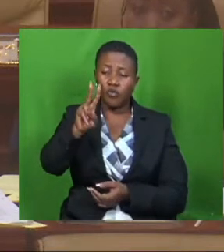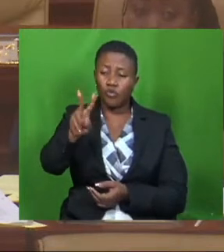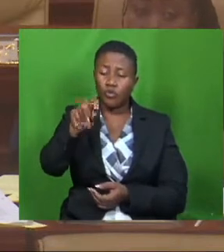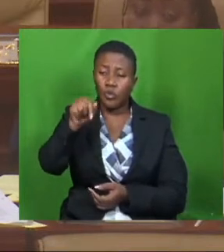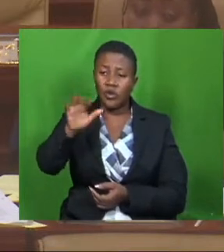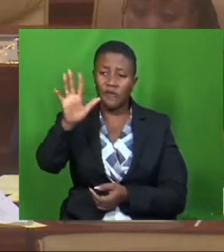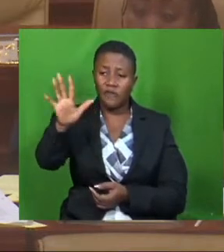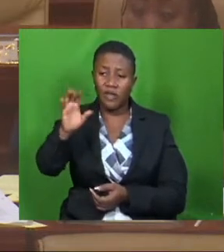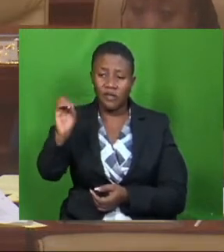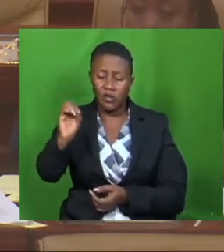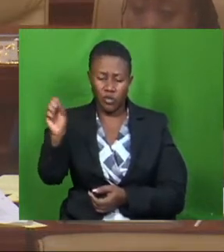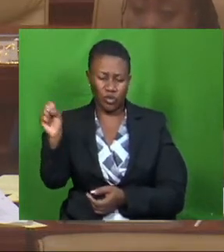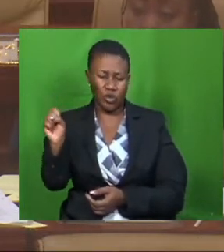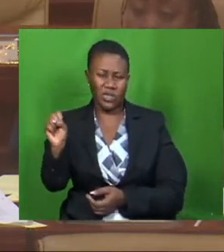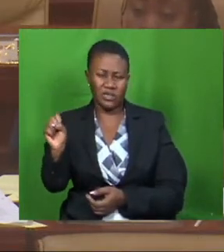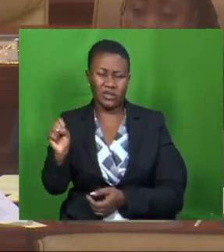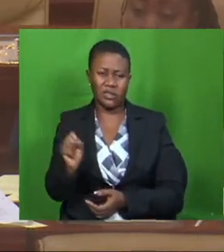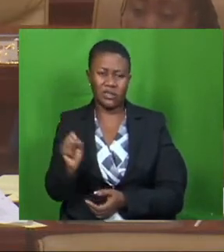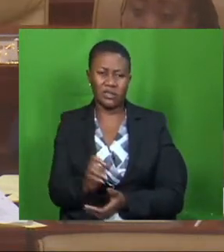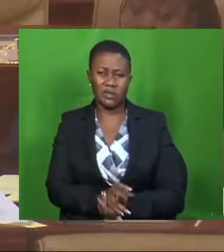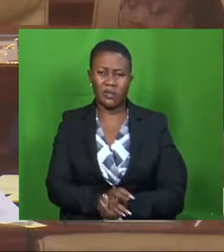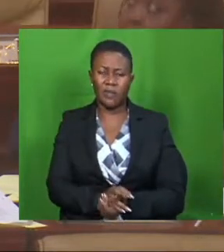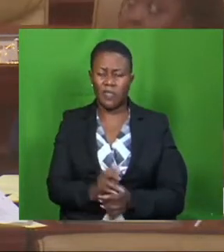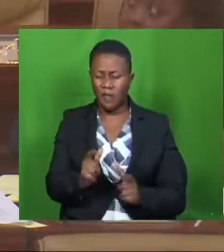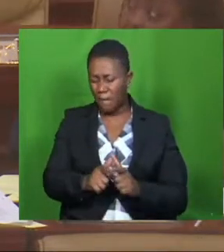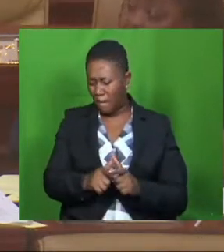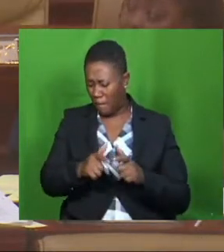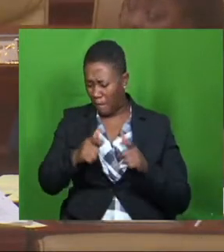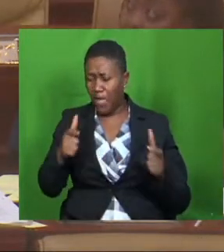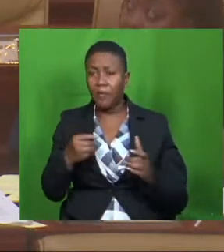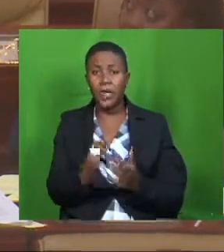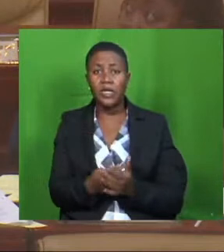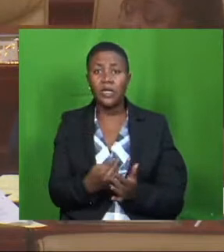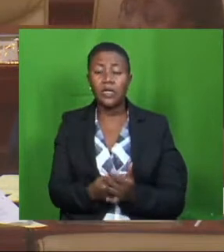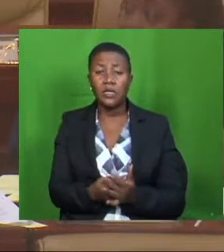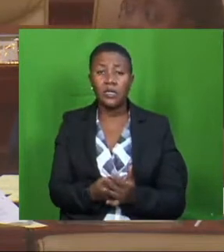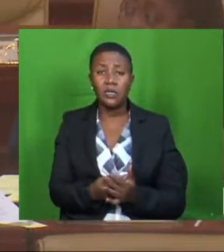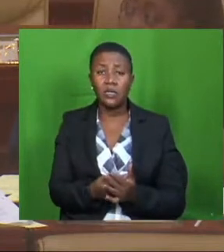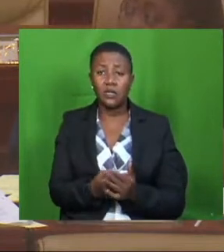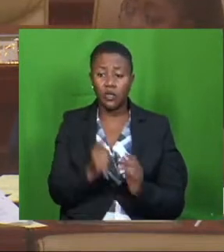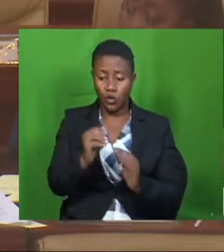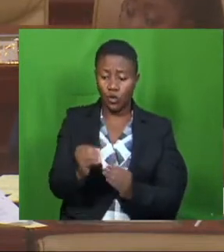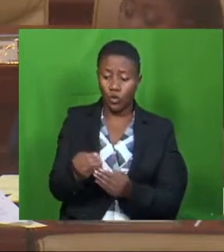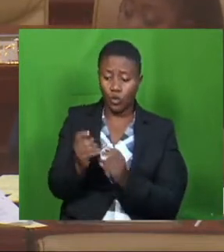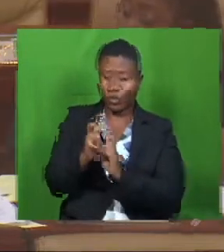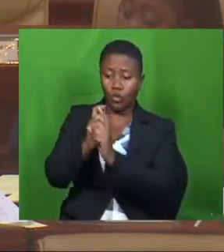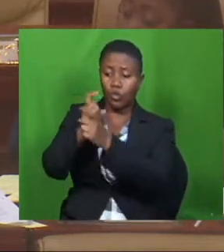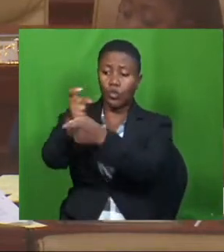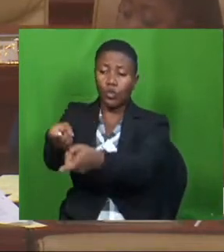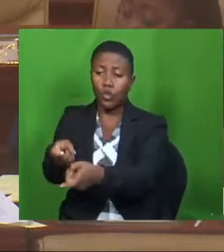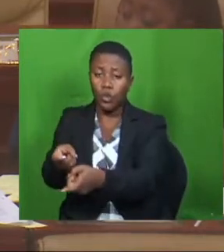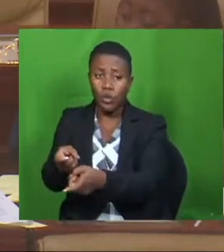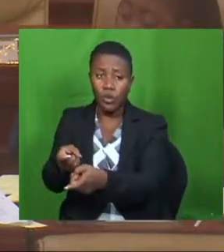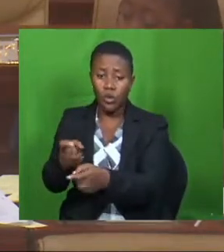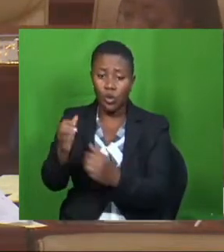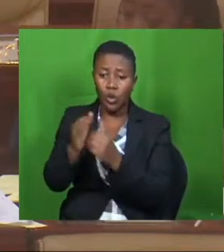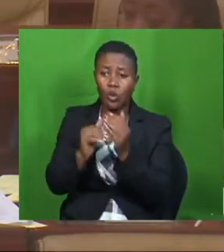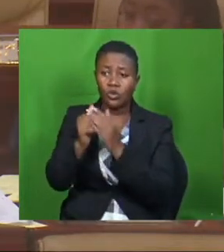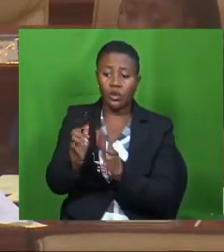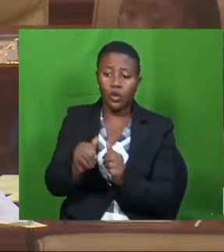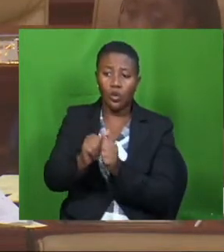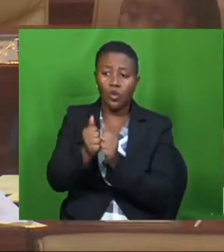of procurement irregularities, and that is very serious. Mr. Speaker, I want to still stick to the issues of